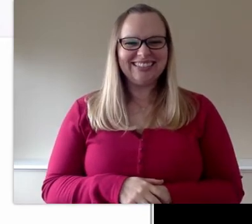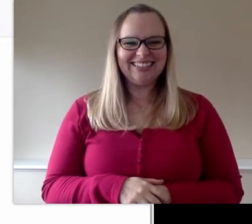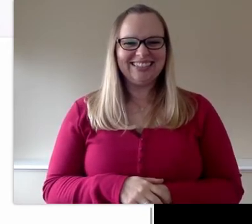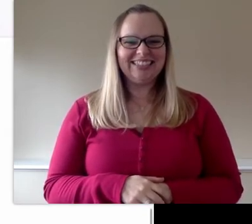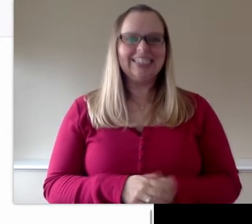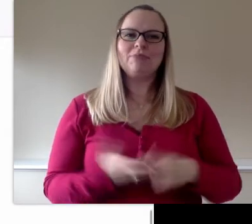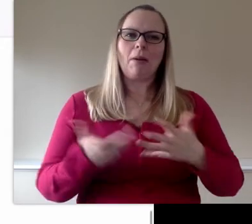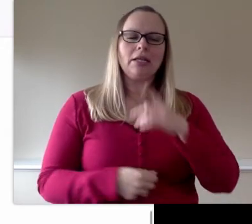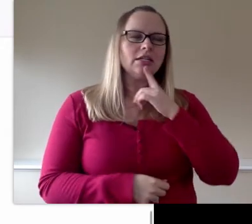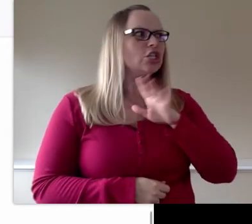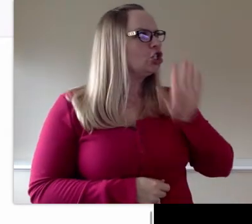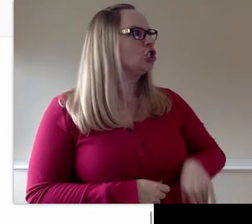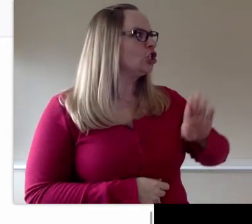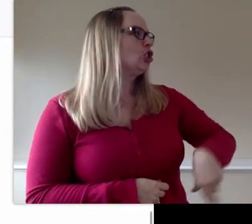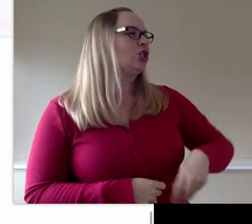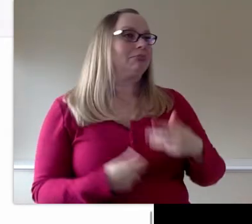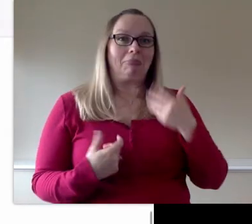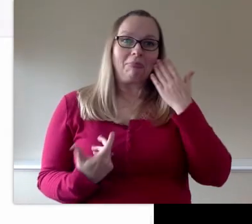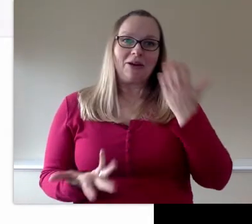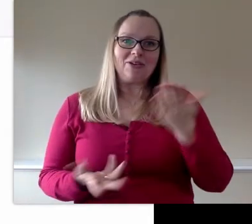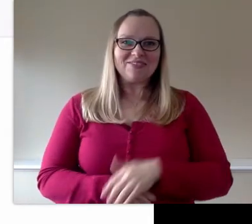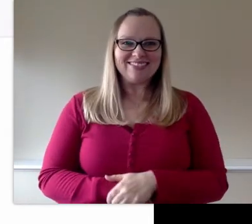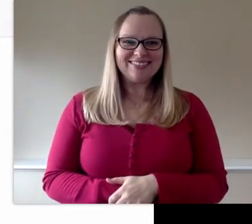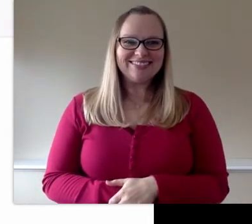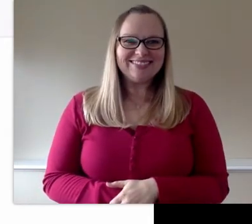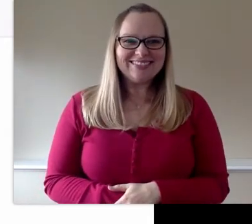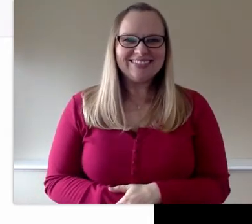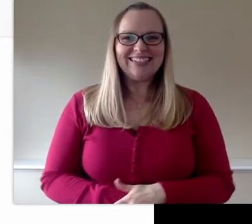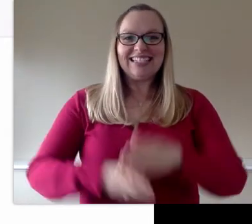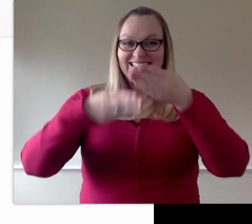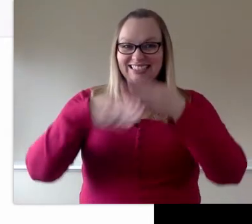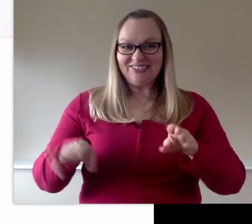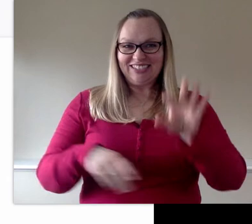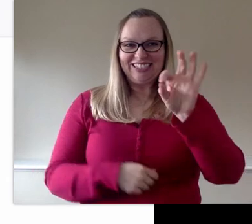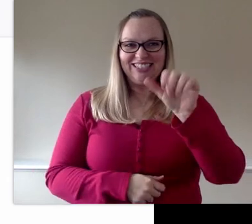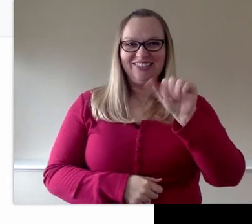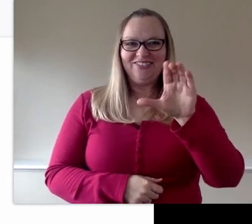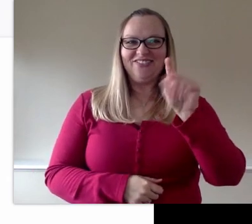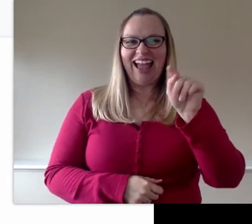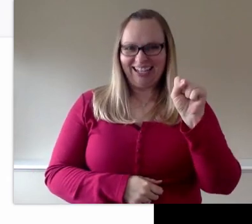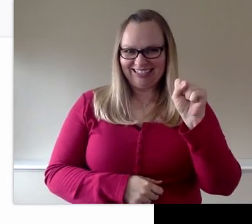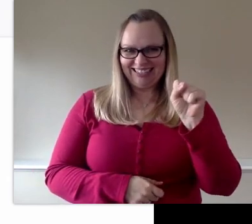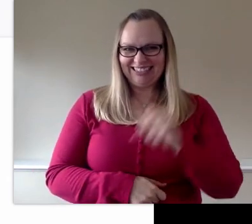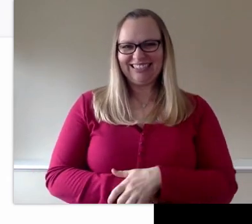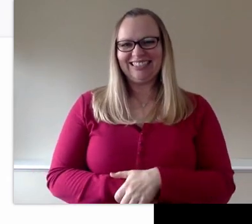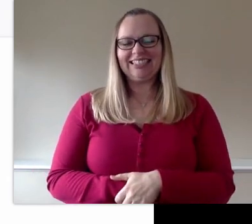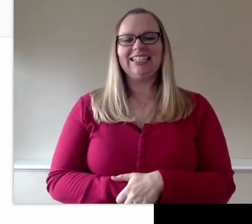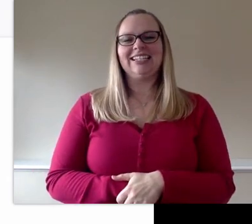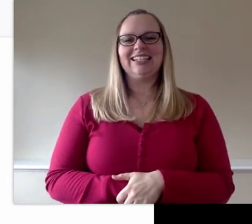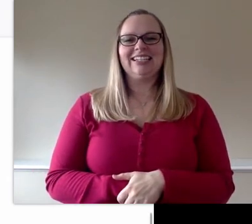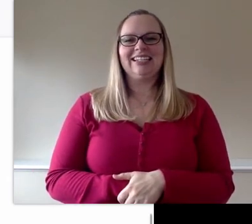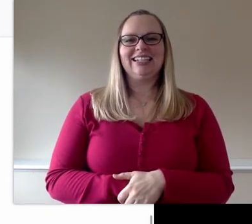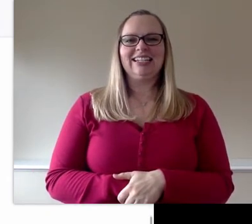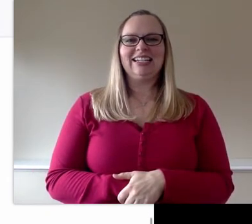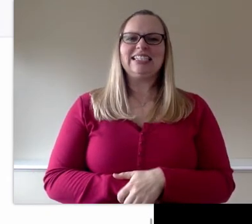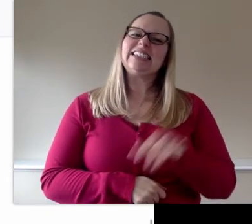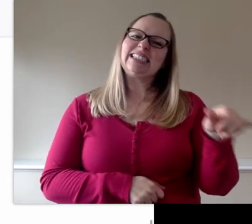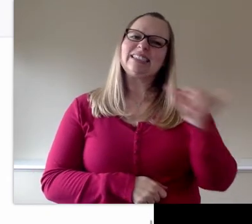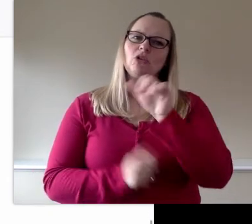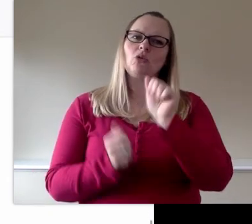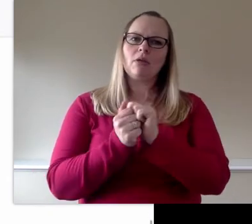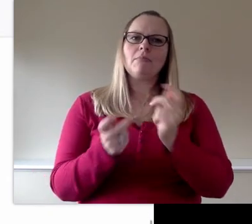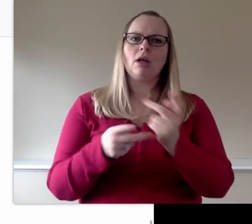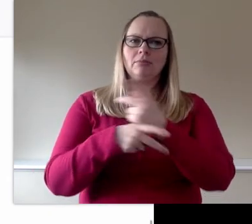Okay, so division facts, we have division facts. They're kind of similar to multiplication. So